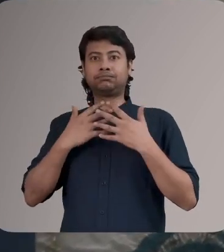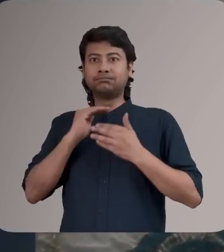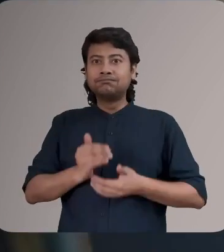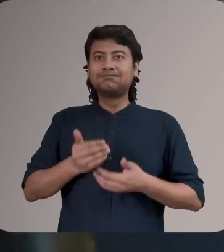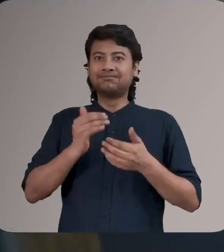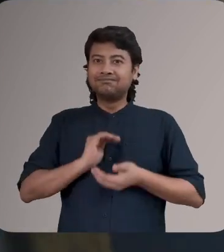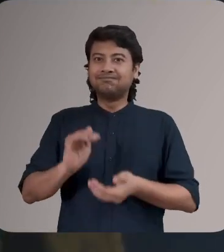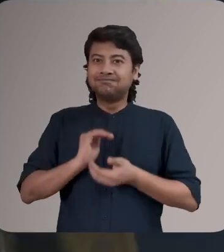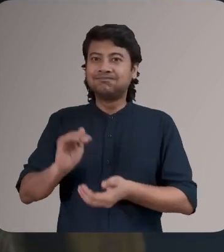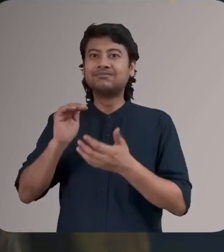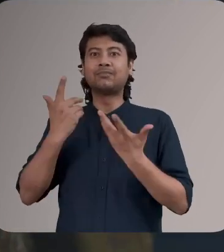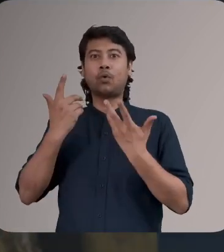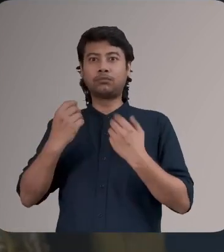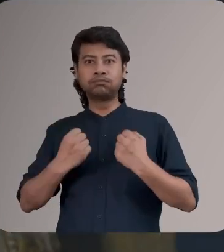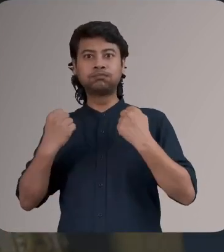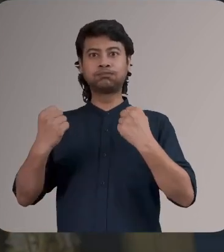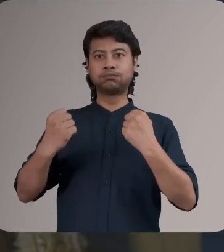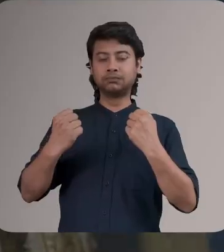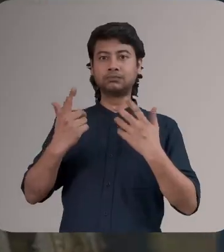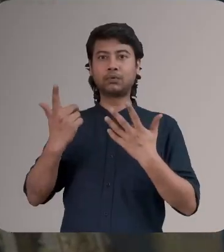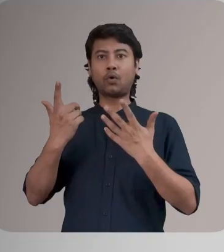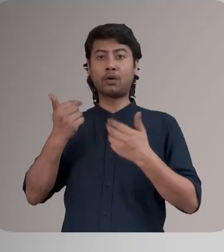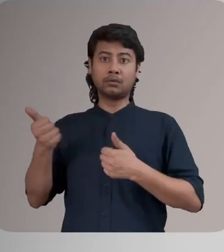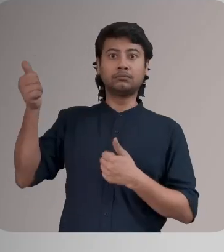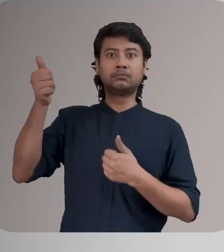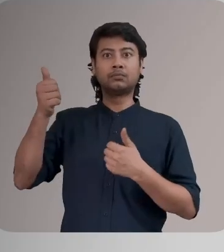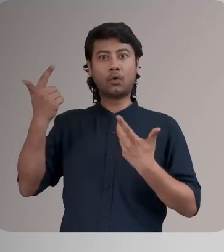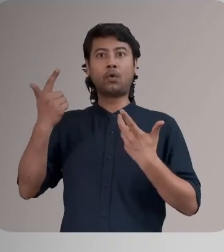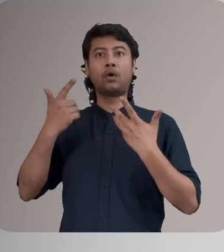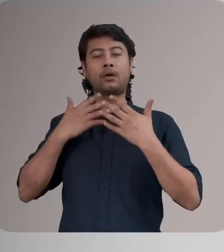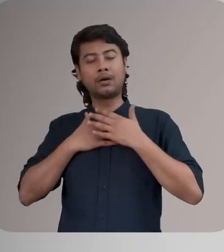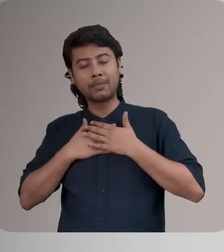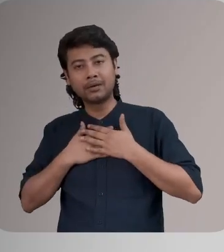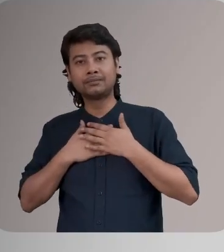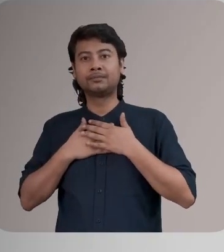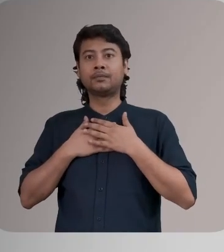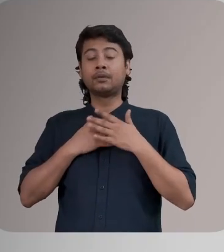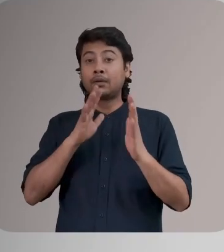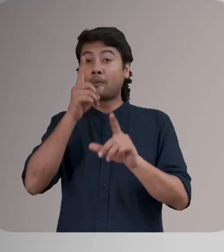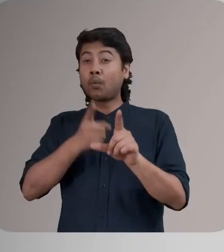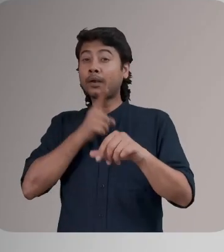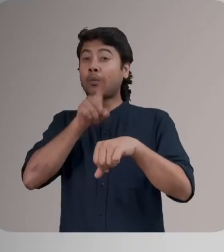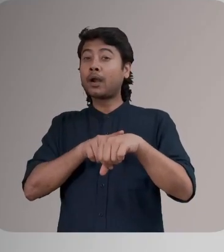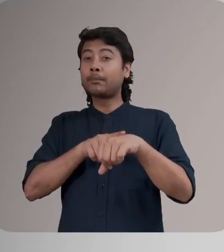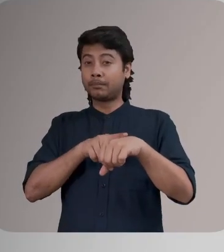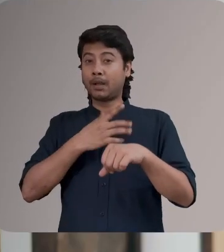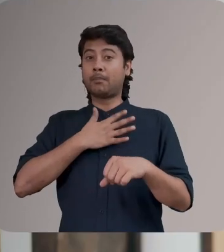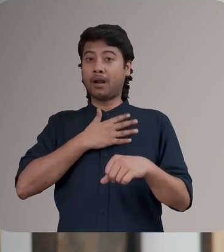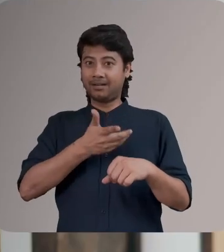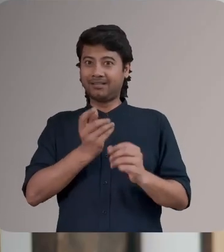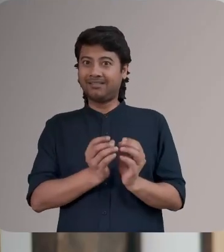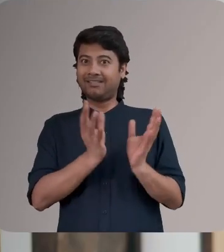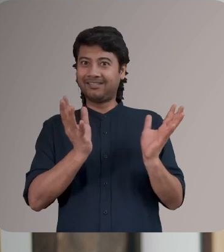to virility, and authority to humility. The pineapple is a perennial plant that flowers once and produces a single fruit. Just